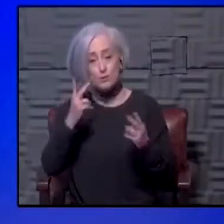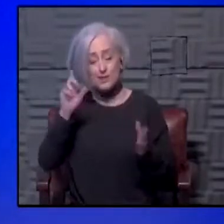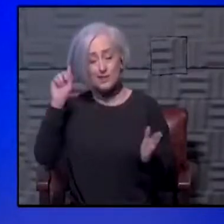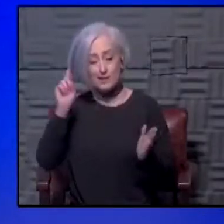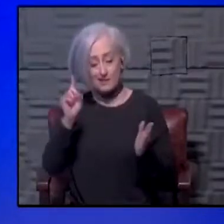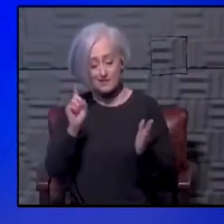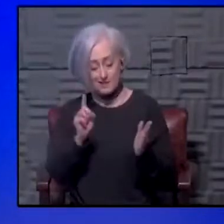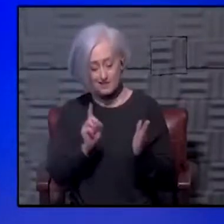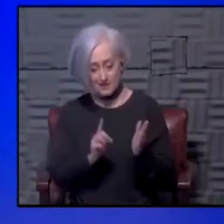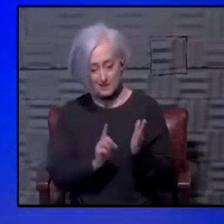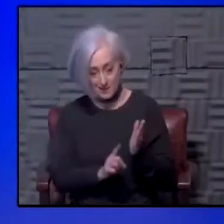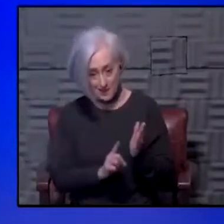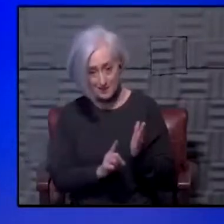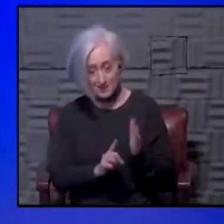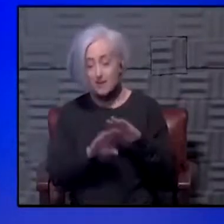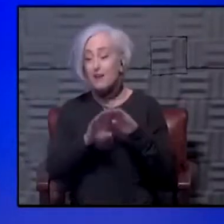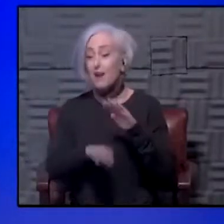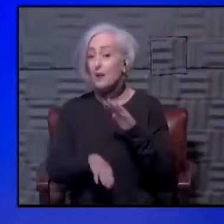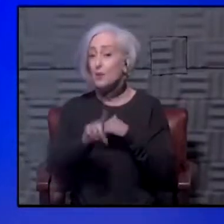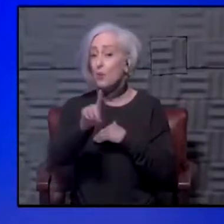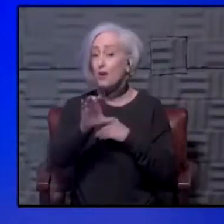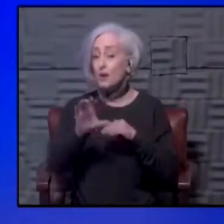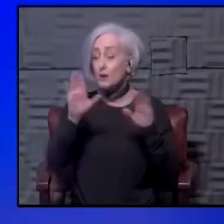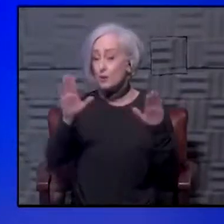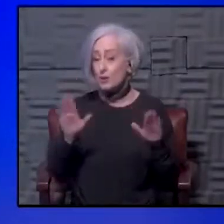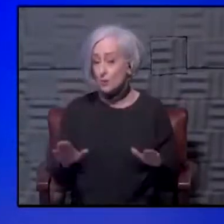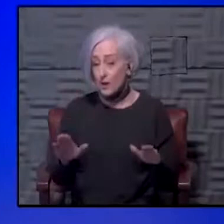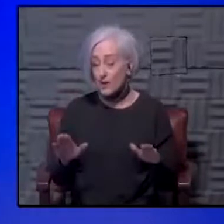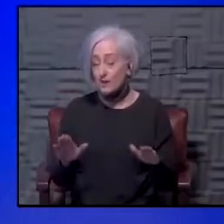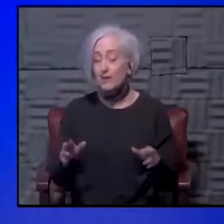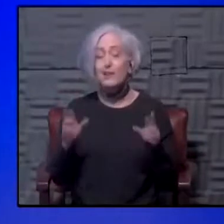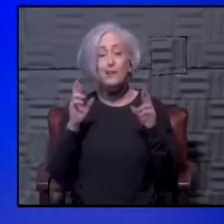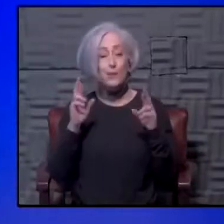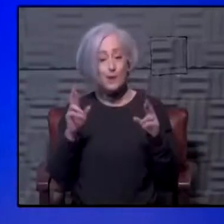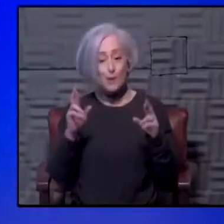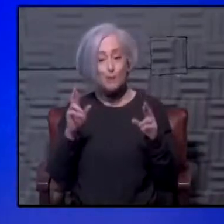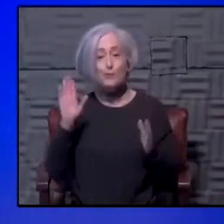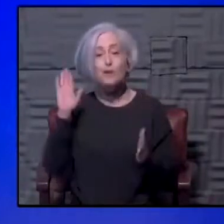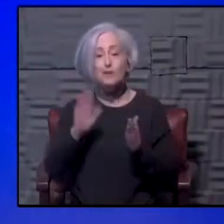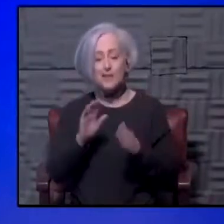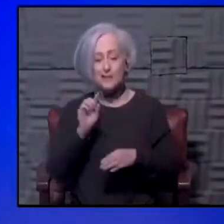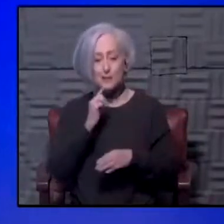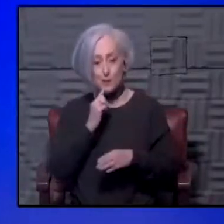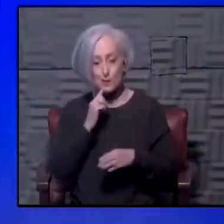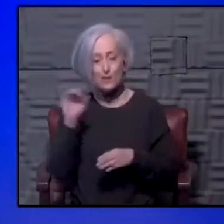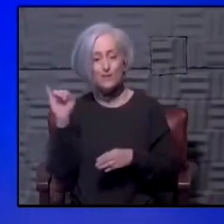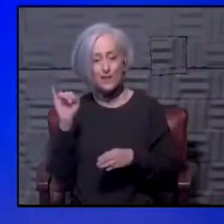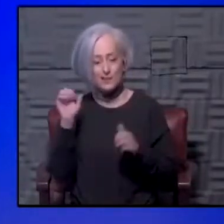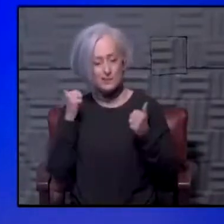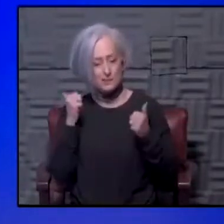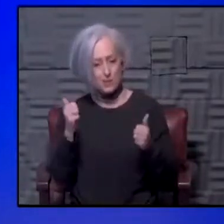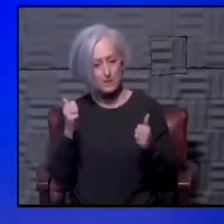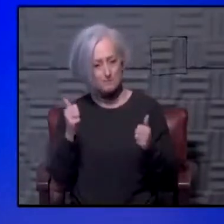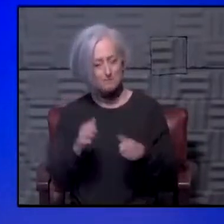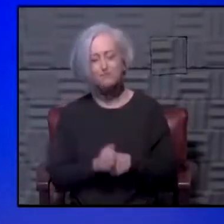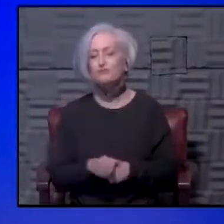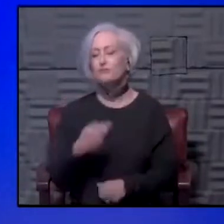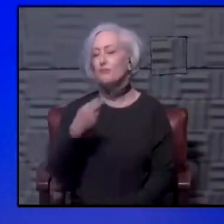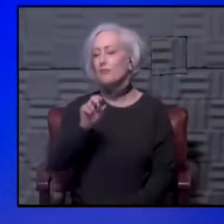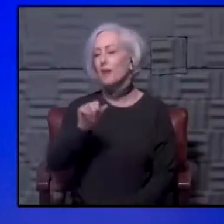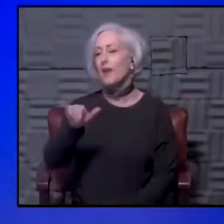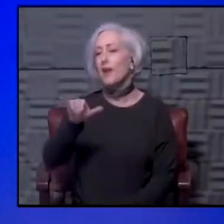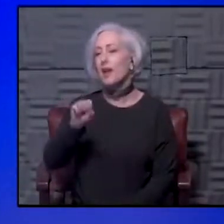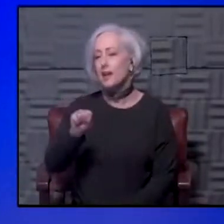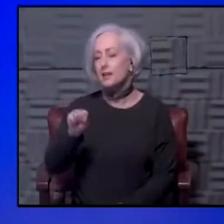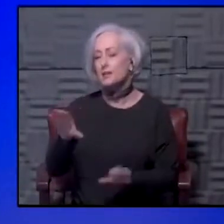being under 100 is great, and continuing to have less and less acute infections is great. Hays continues to do better as well. I think they've reached